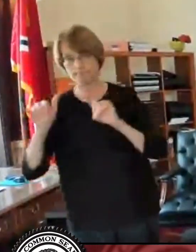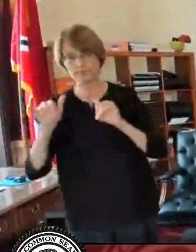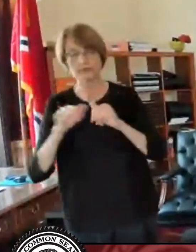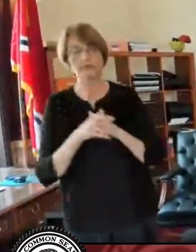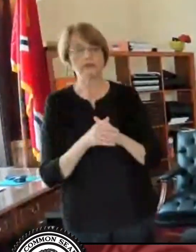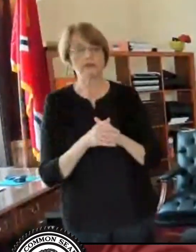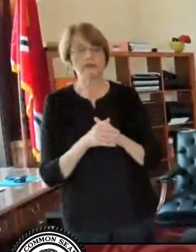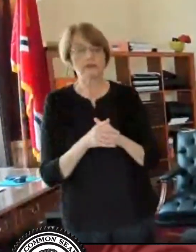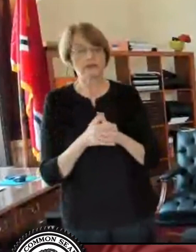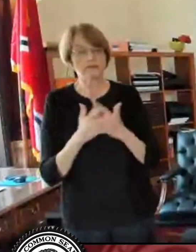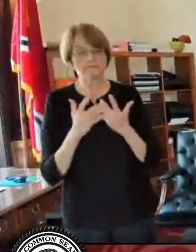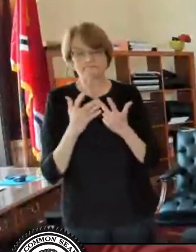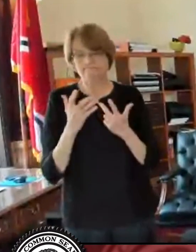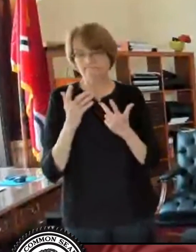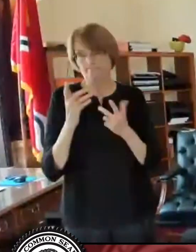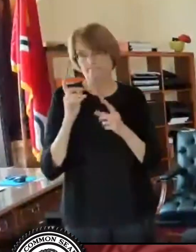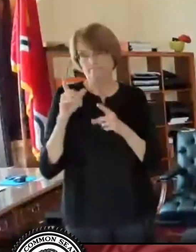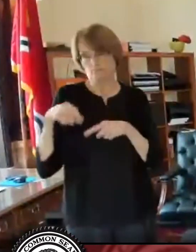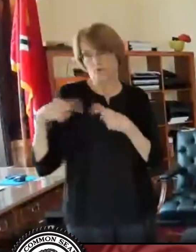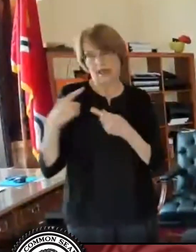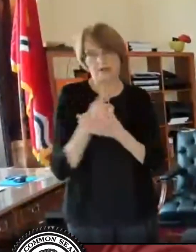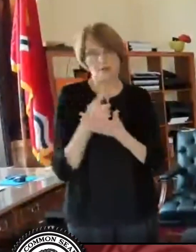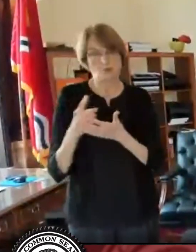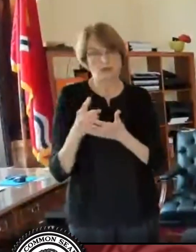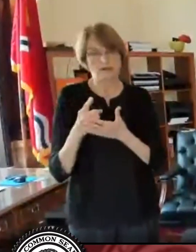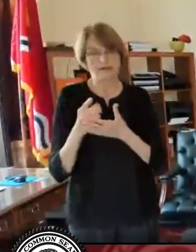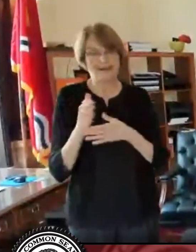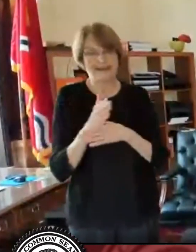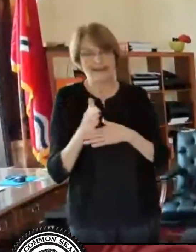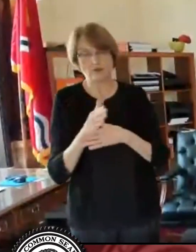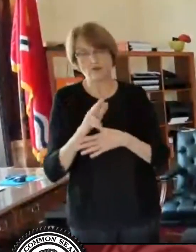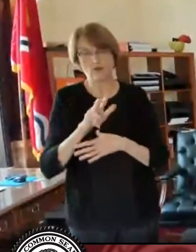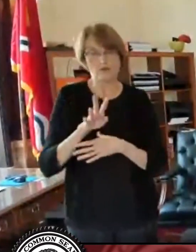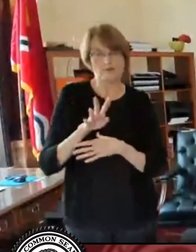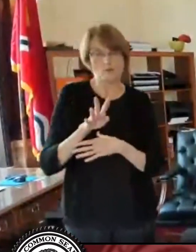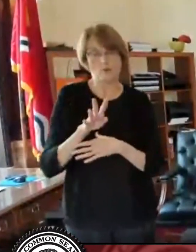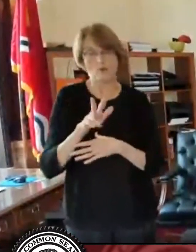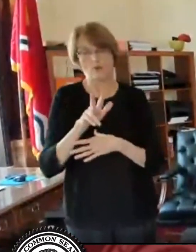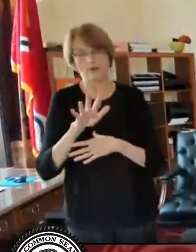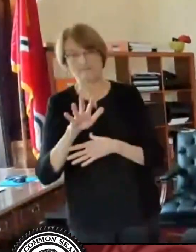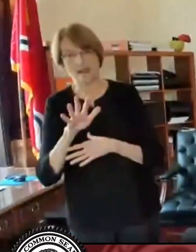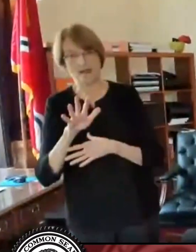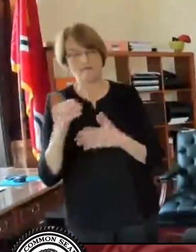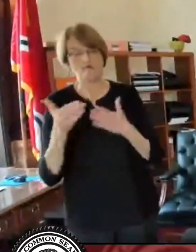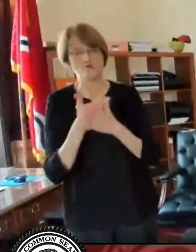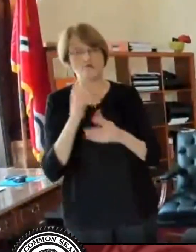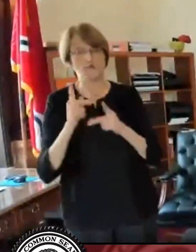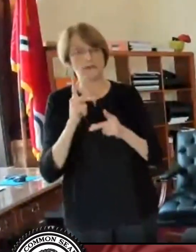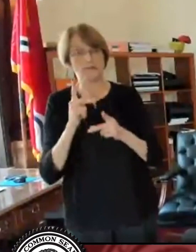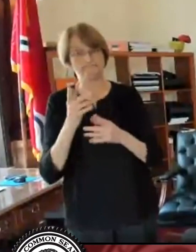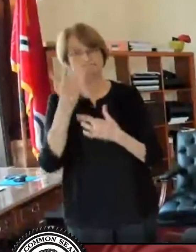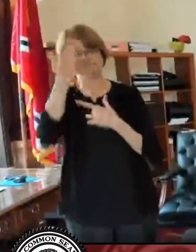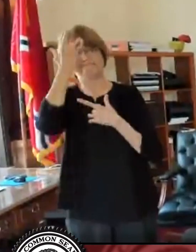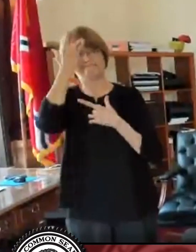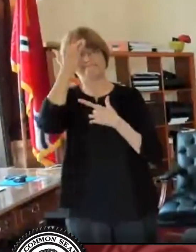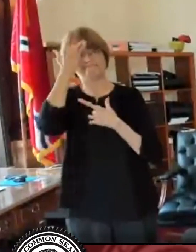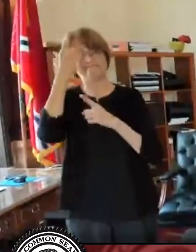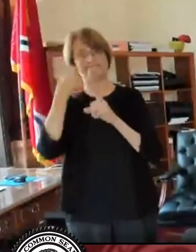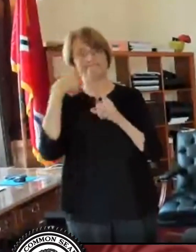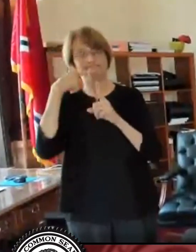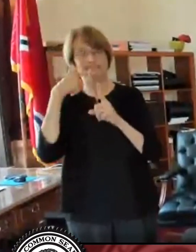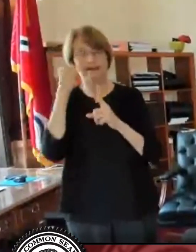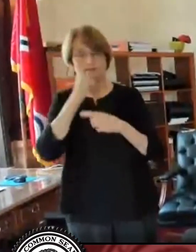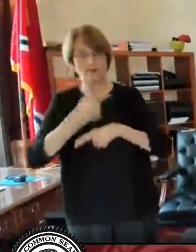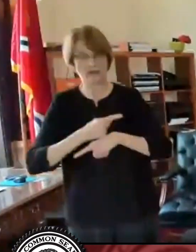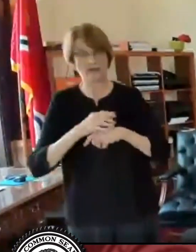have been running for the last week an average of about 34, 35 cases, new cases per day. Now, yesterday we did